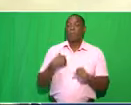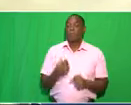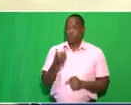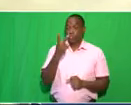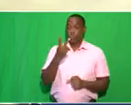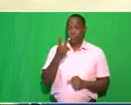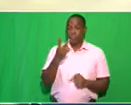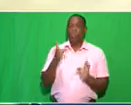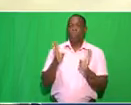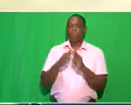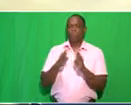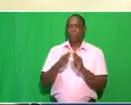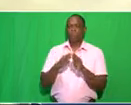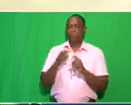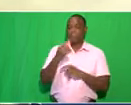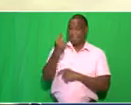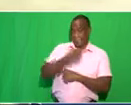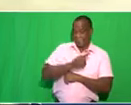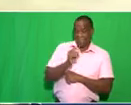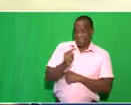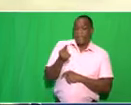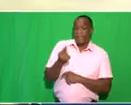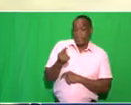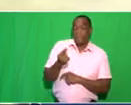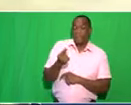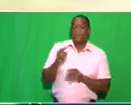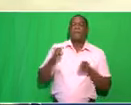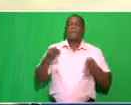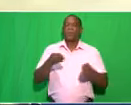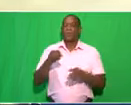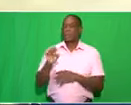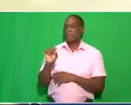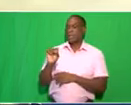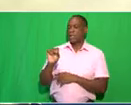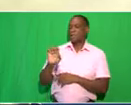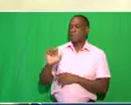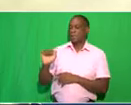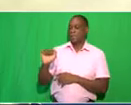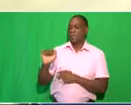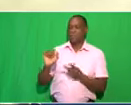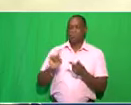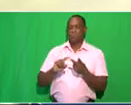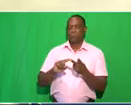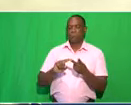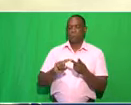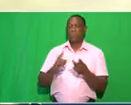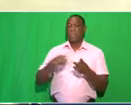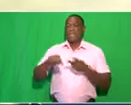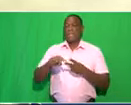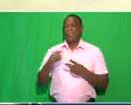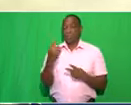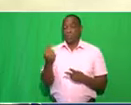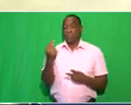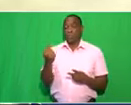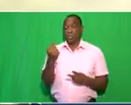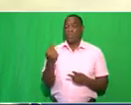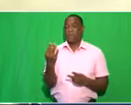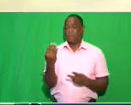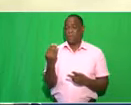first, where we focus on the secondary entrance examination, and our second, on next week, Tuesday the